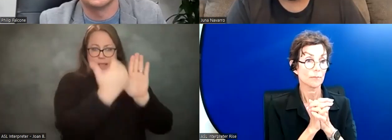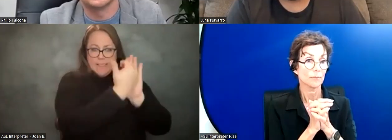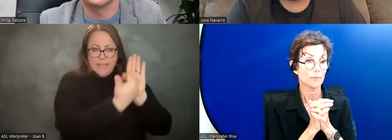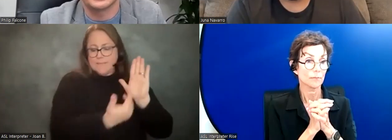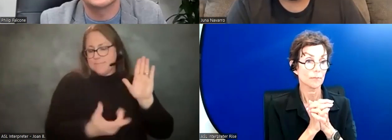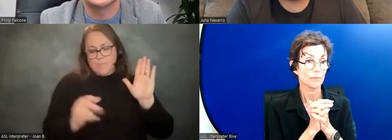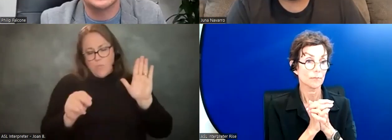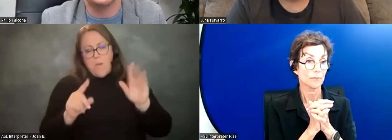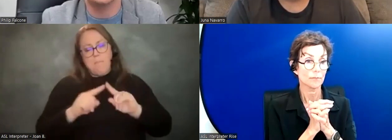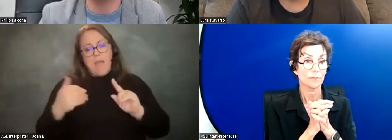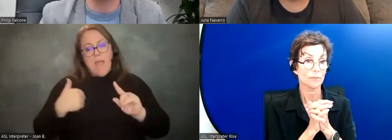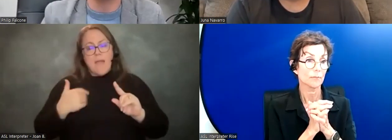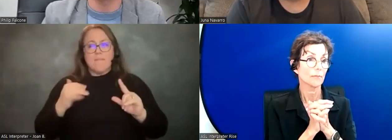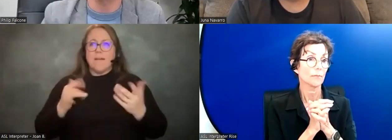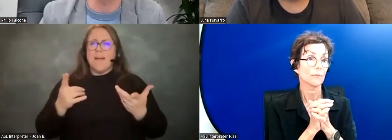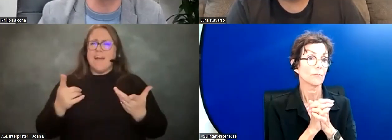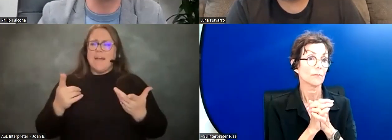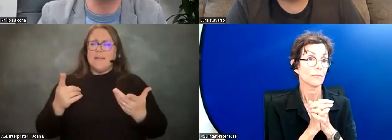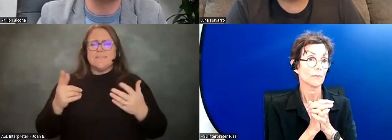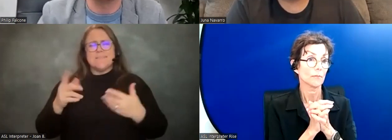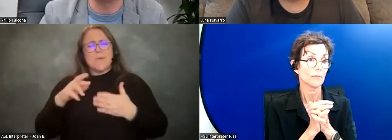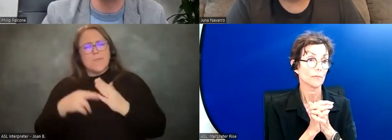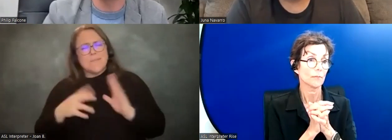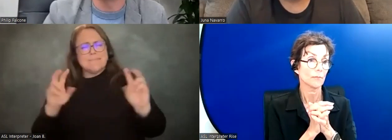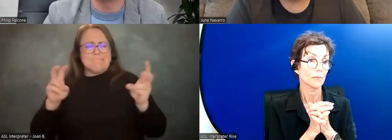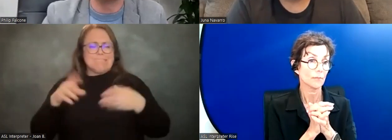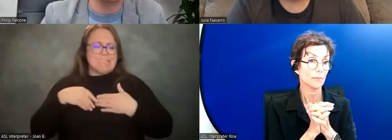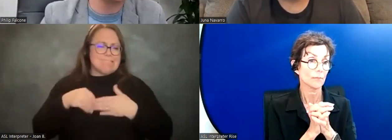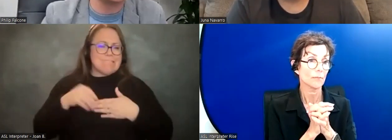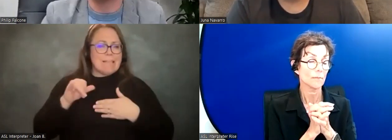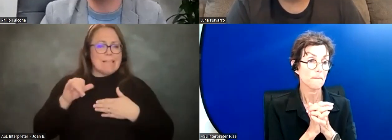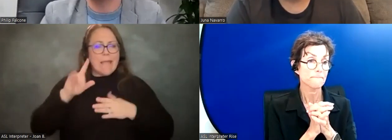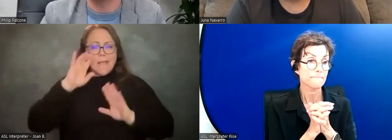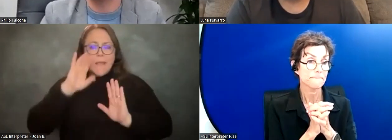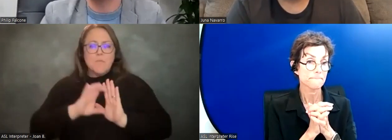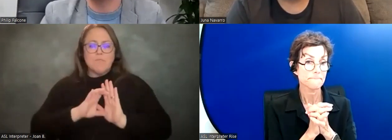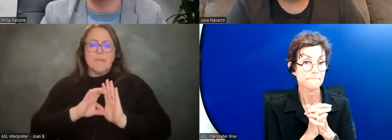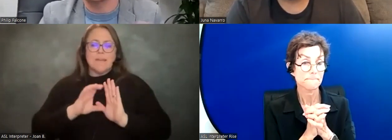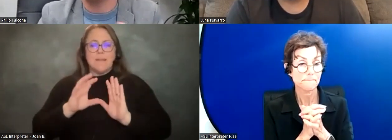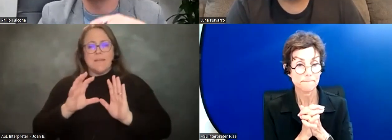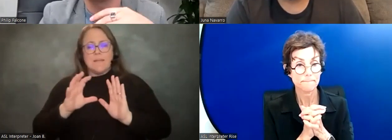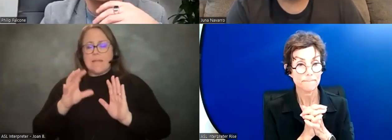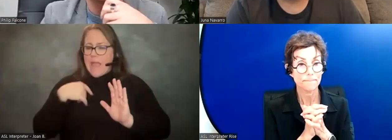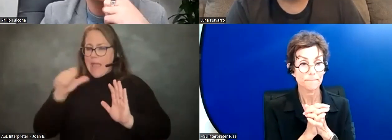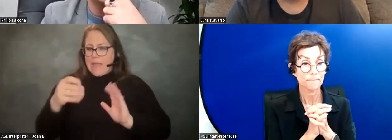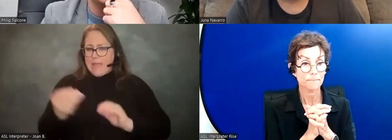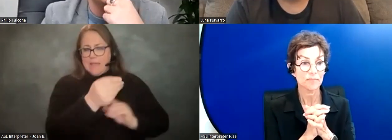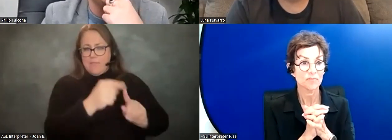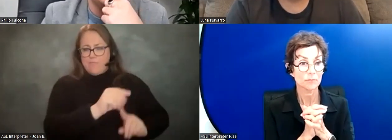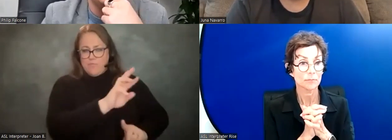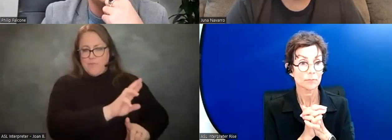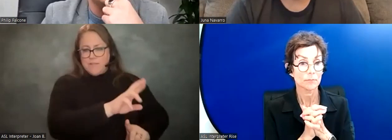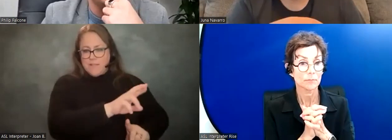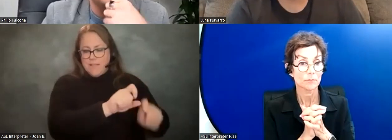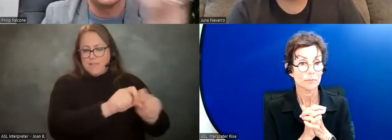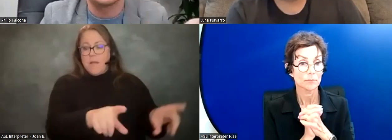a larger kind of city. And like I said, they're somewhat loose. It says, you know, like imagery that, and I can get this to Rachel but I